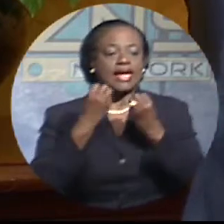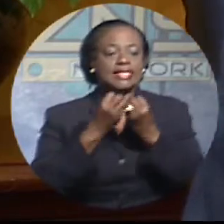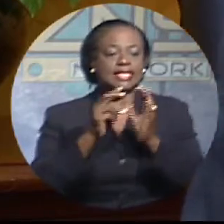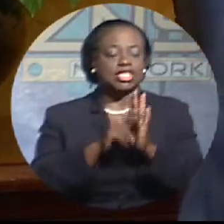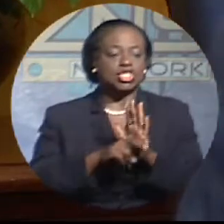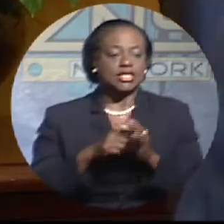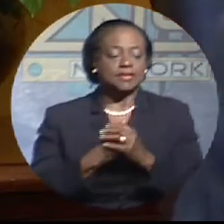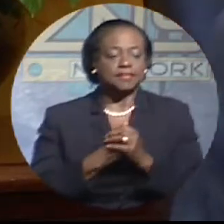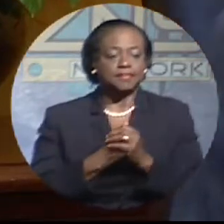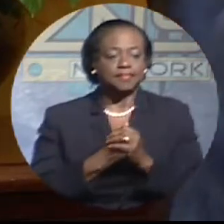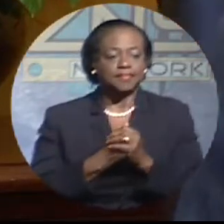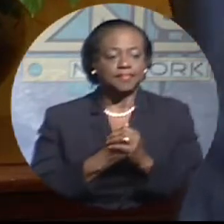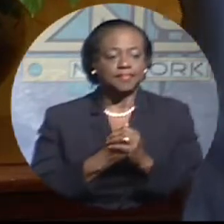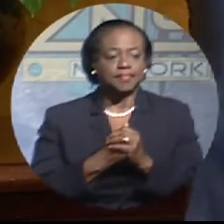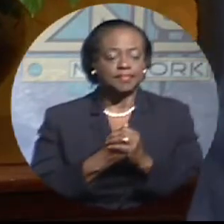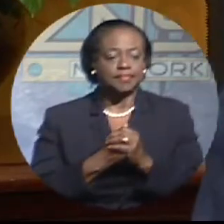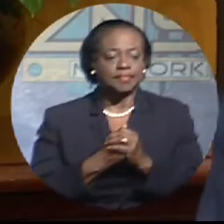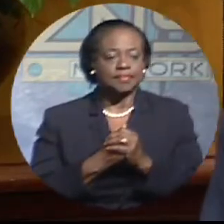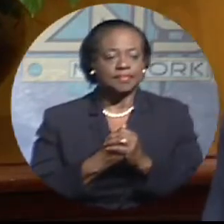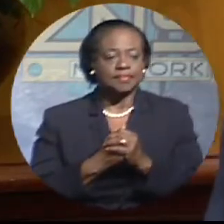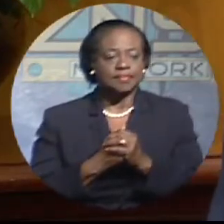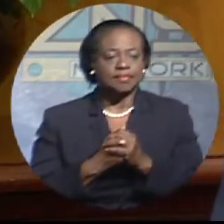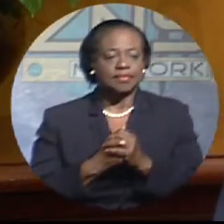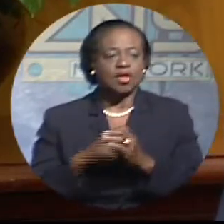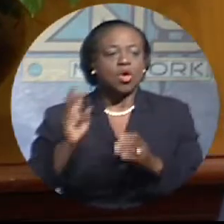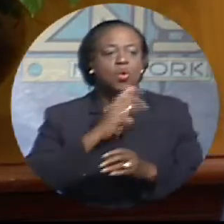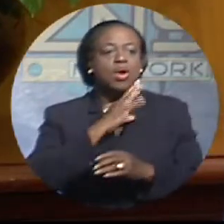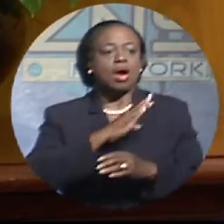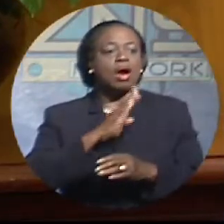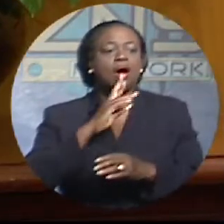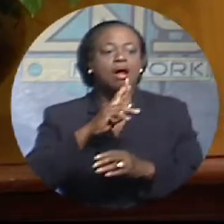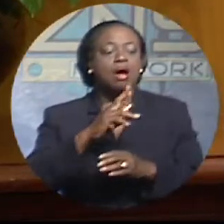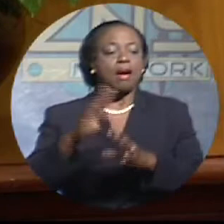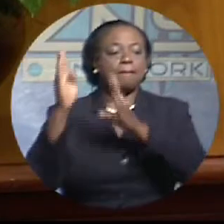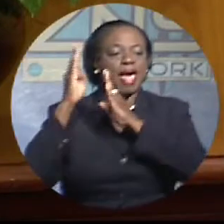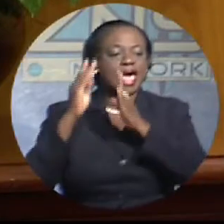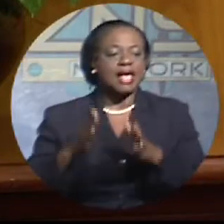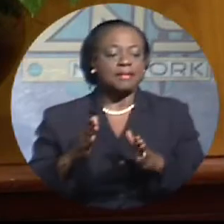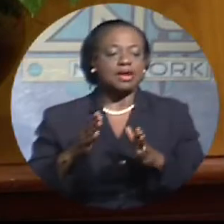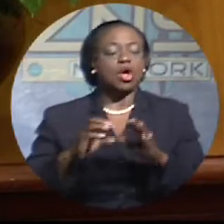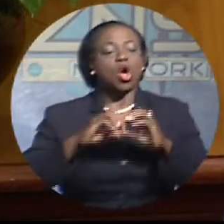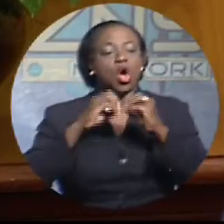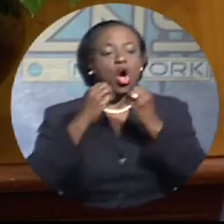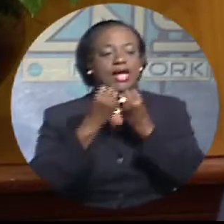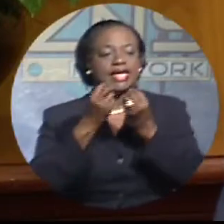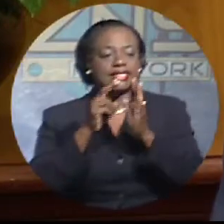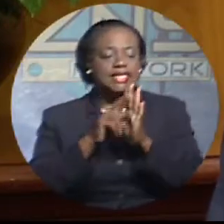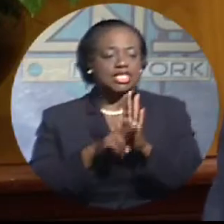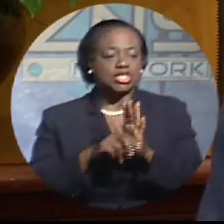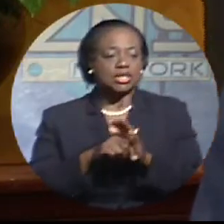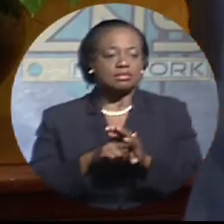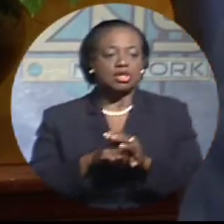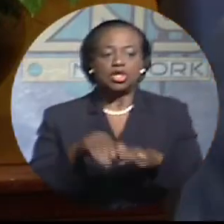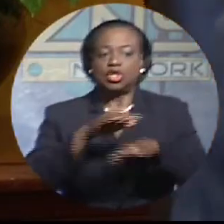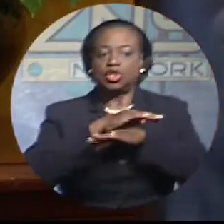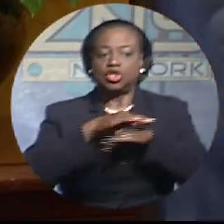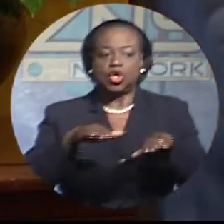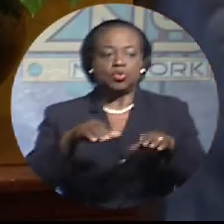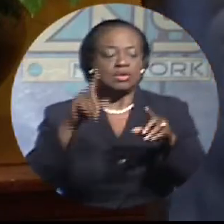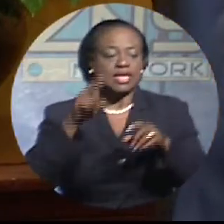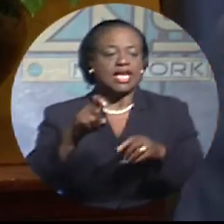also helps that not only are we a Bahamian organization, we have no staff with work permits on